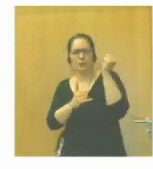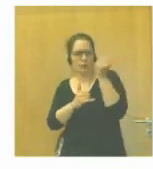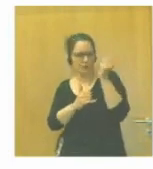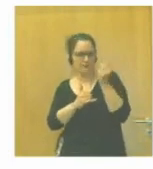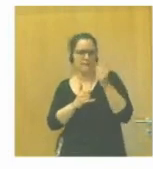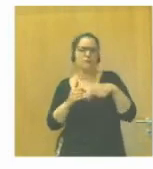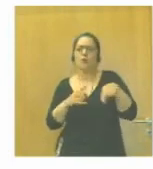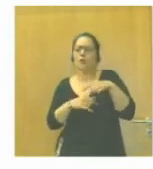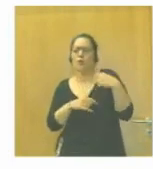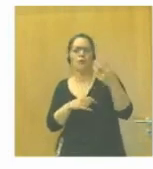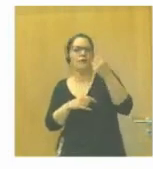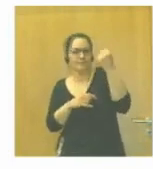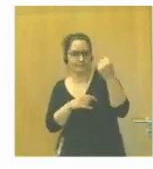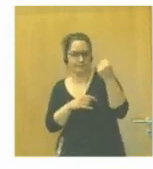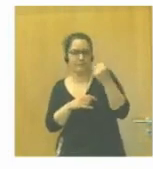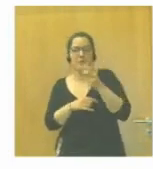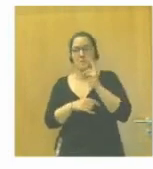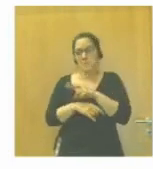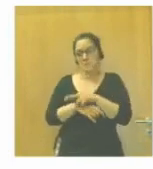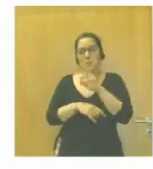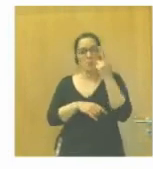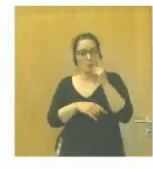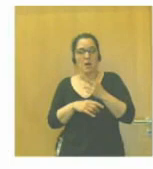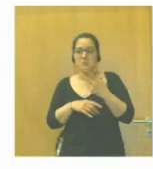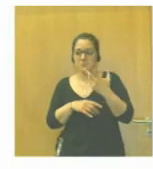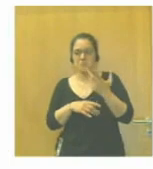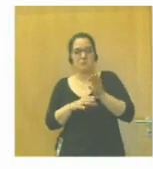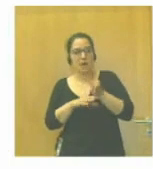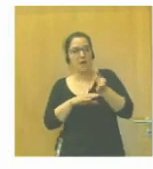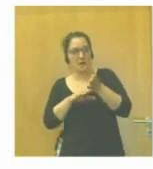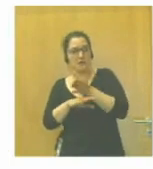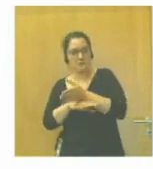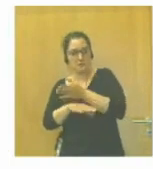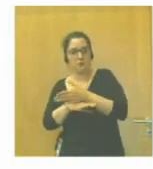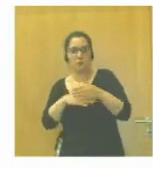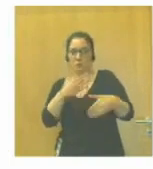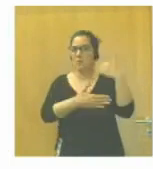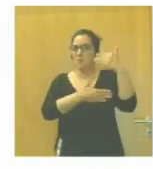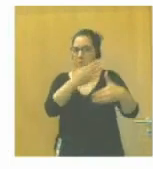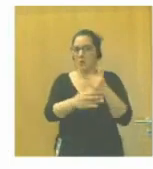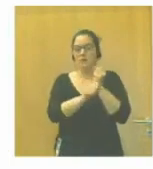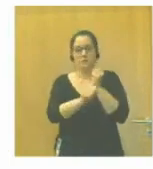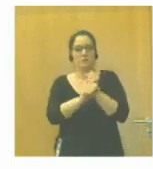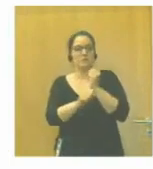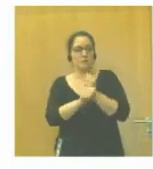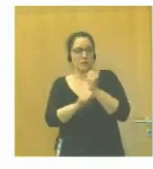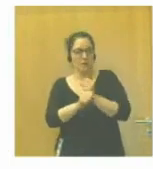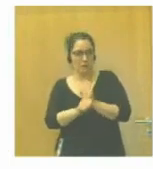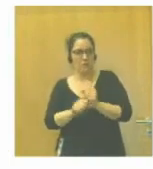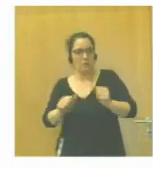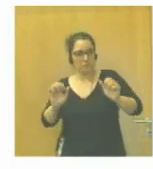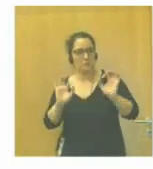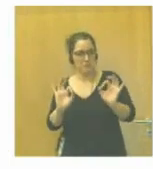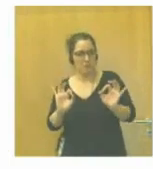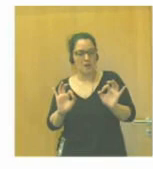you're sort of, kind of, so you're in great shape, or at least even if you're not there yet, you have